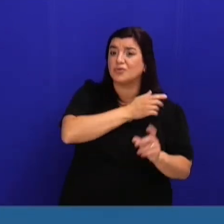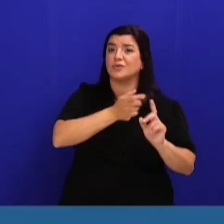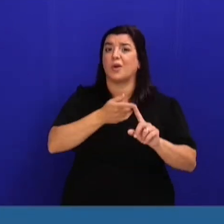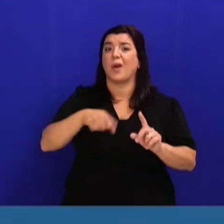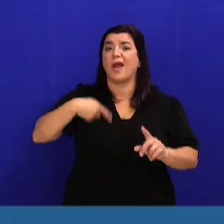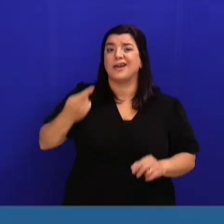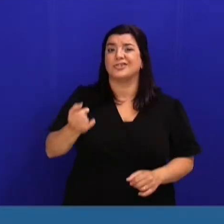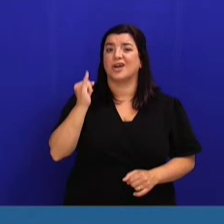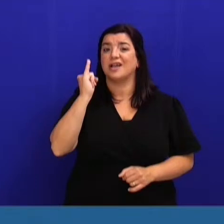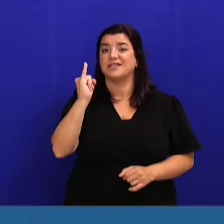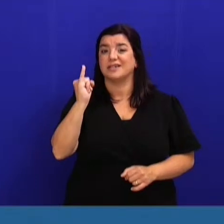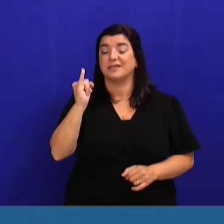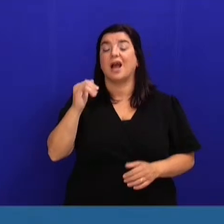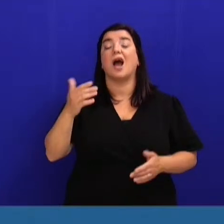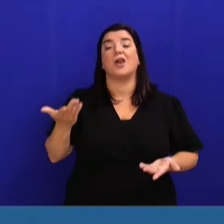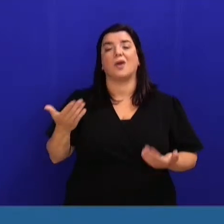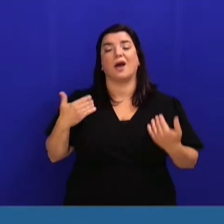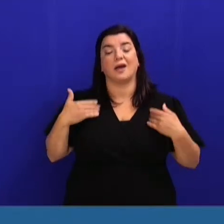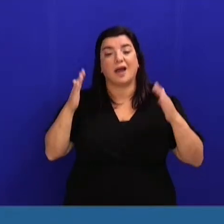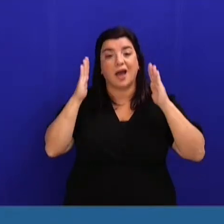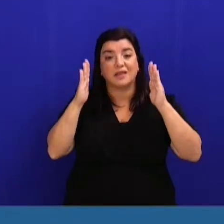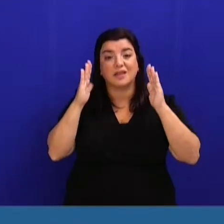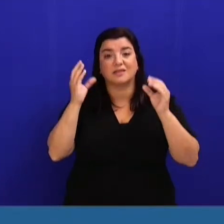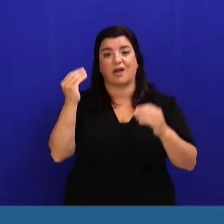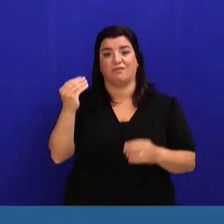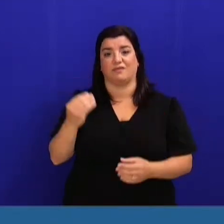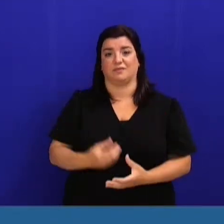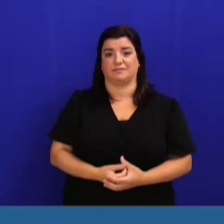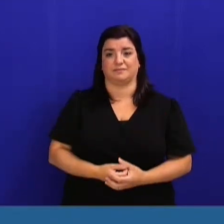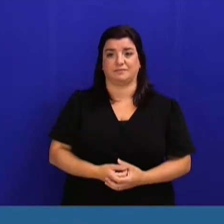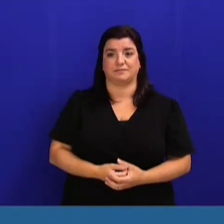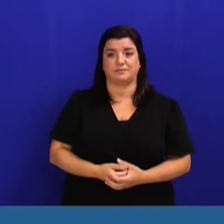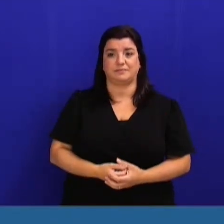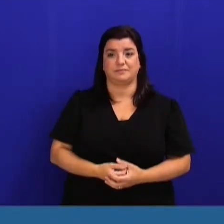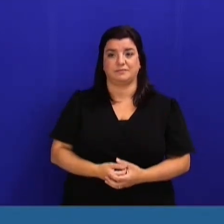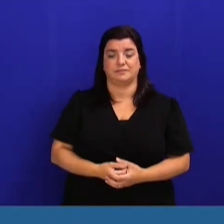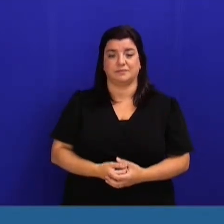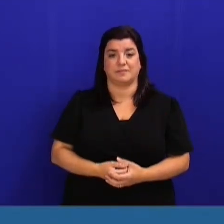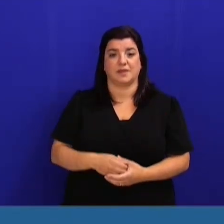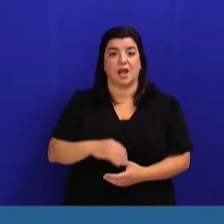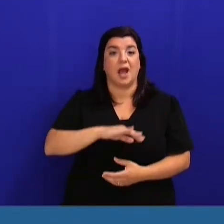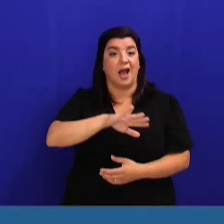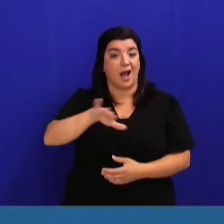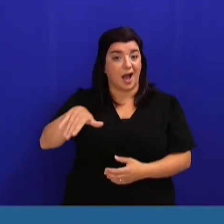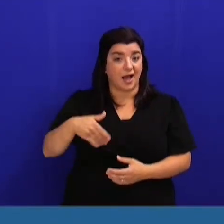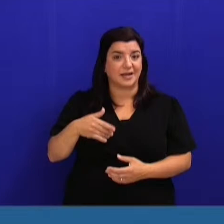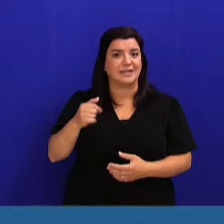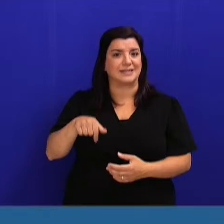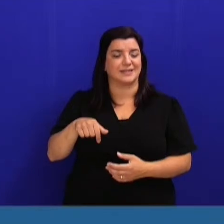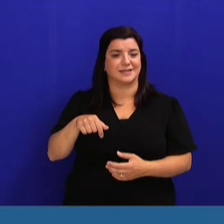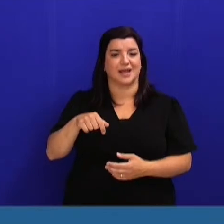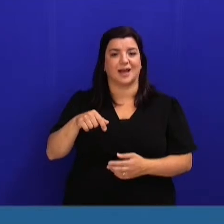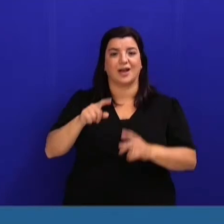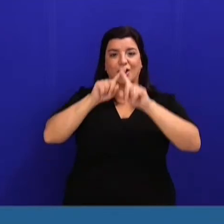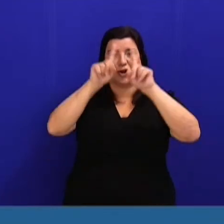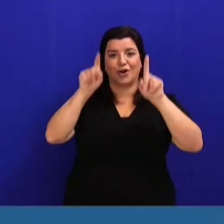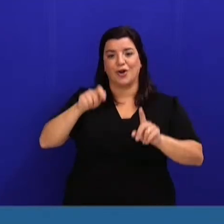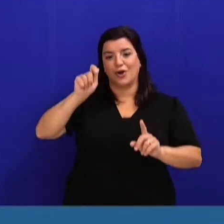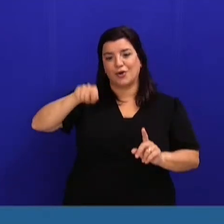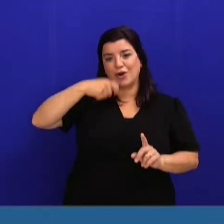nistgħu. U allura issa ħajkollna wkoll li ikollna r-restaurants ukoll li